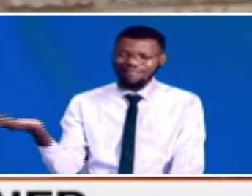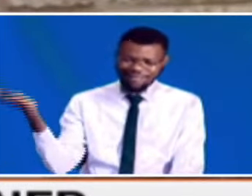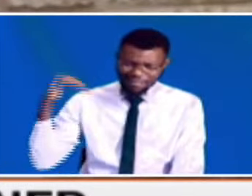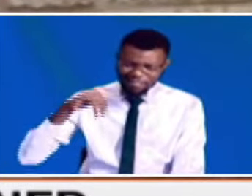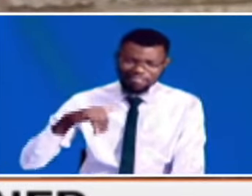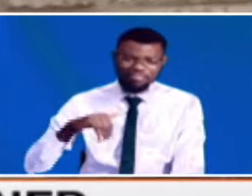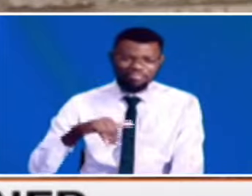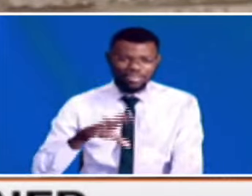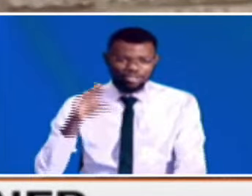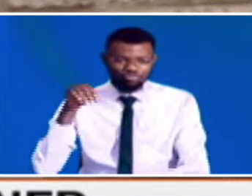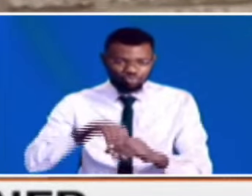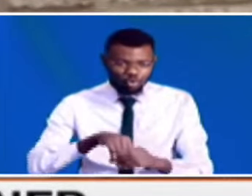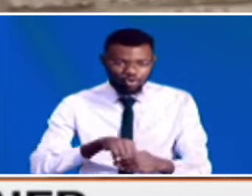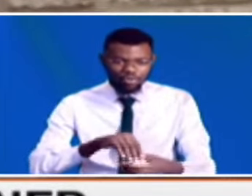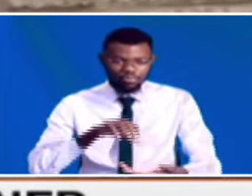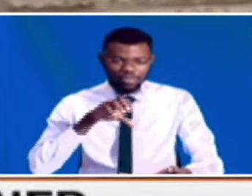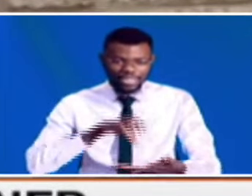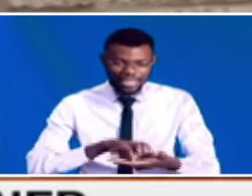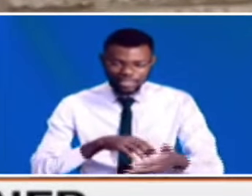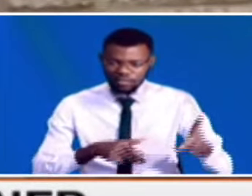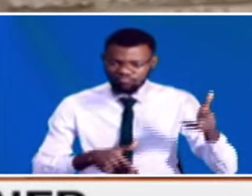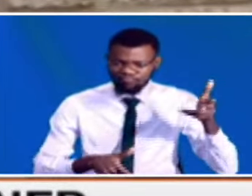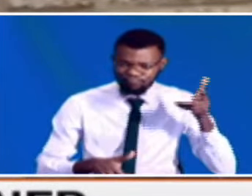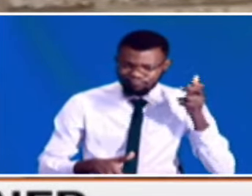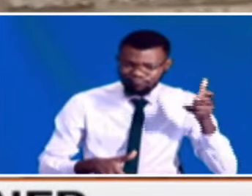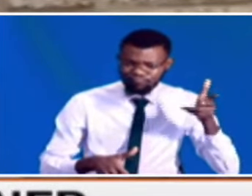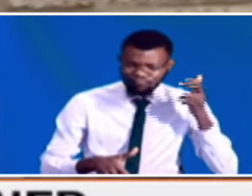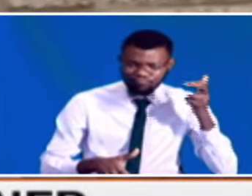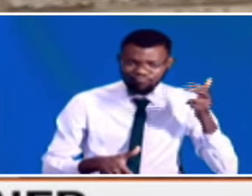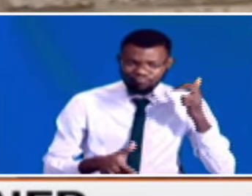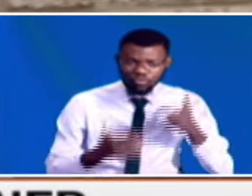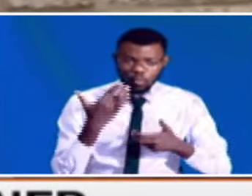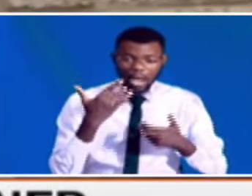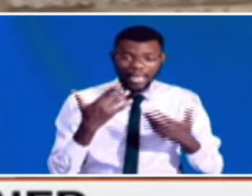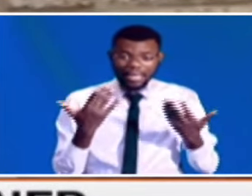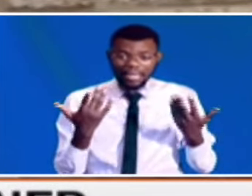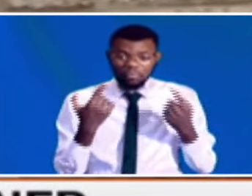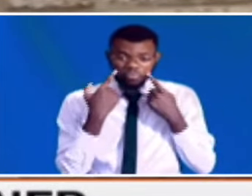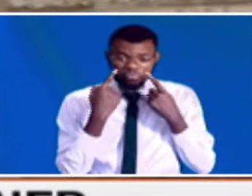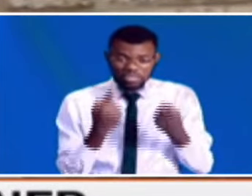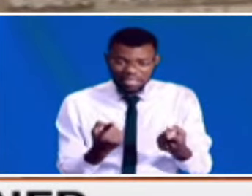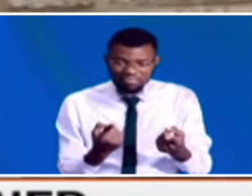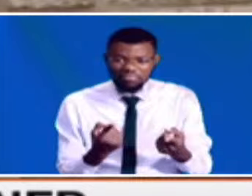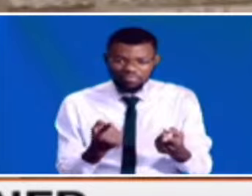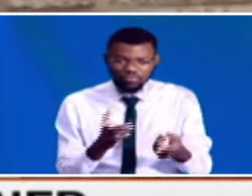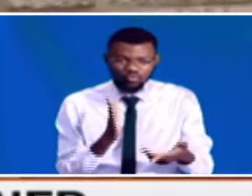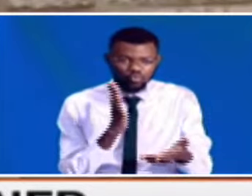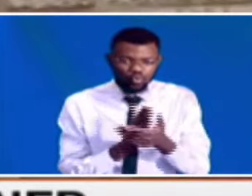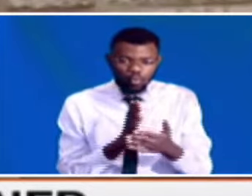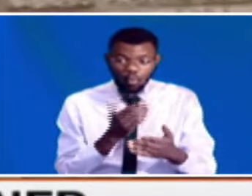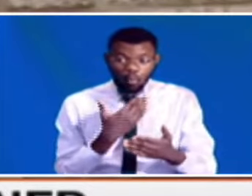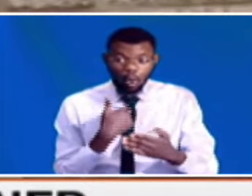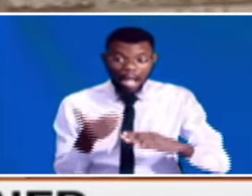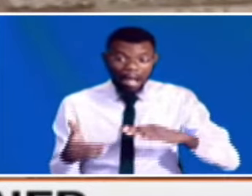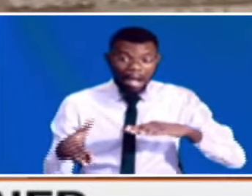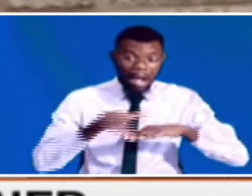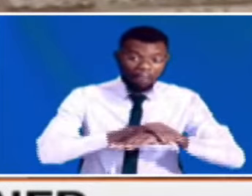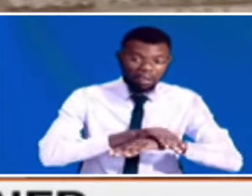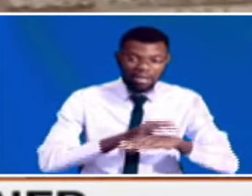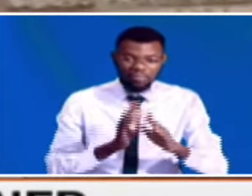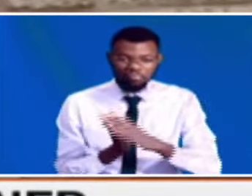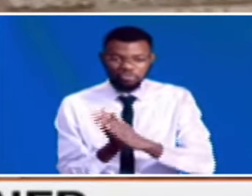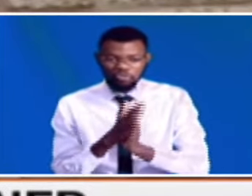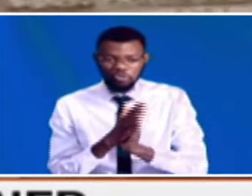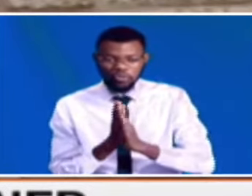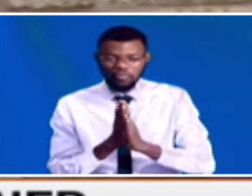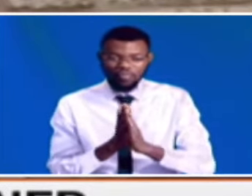matter and follows through, because we see elements of complacency. We see elements of cover-up. We see the intention of